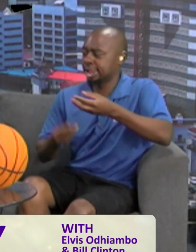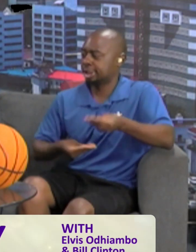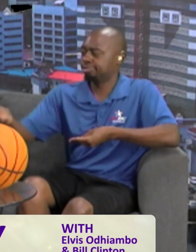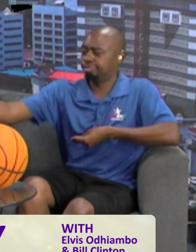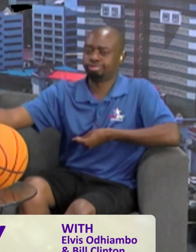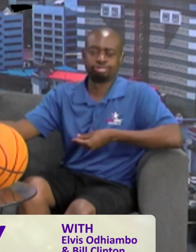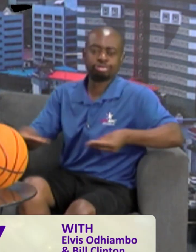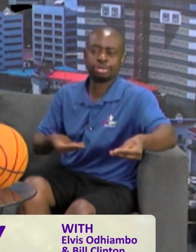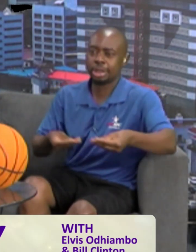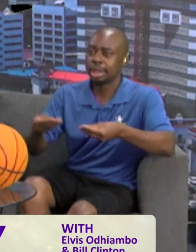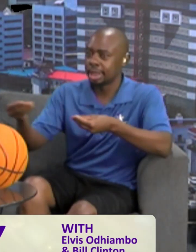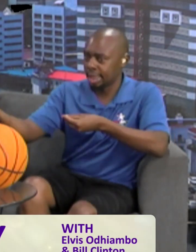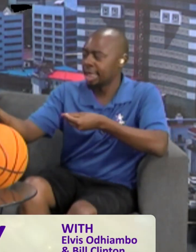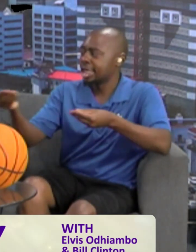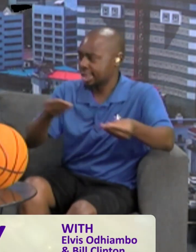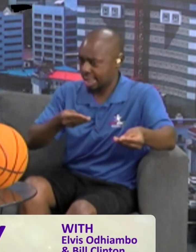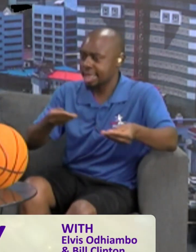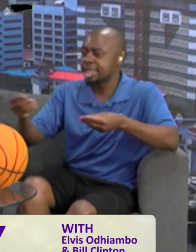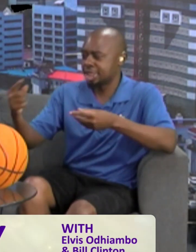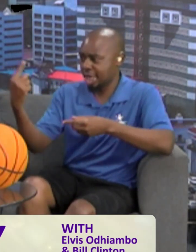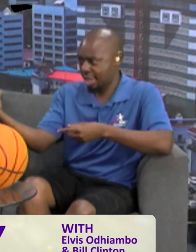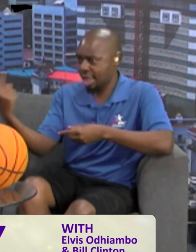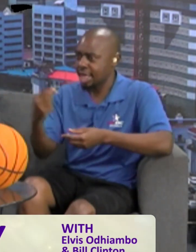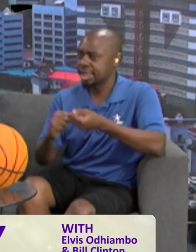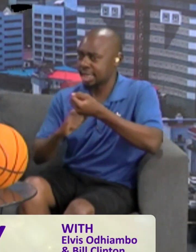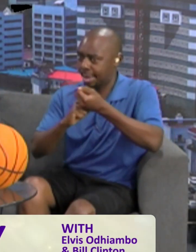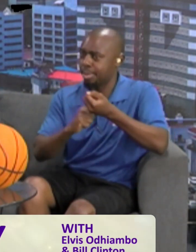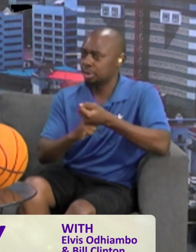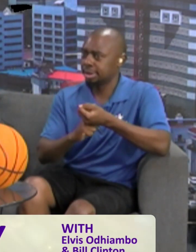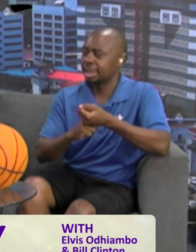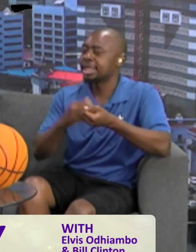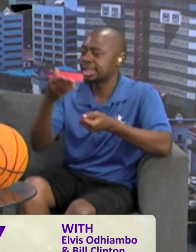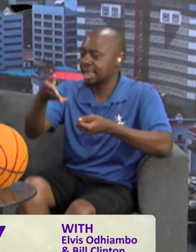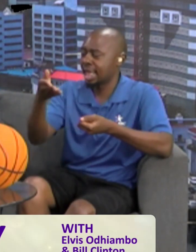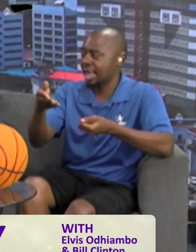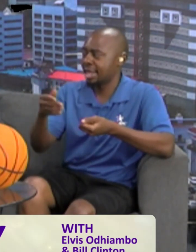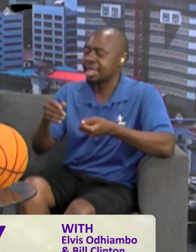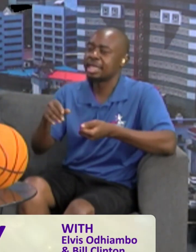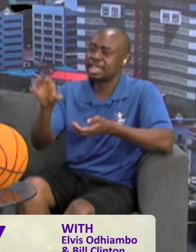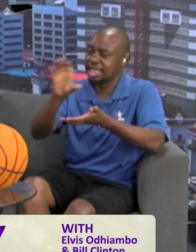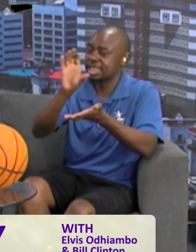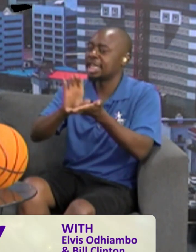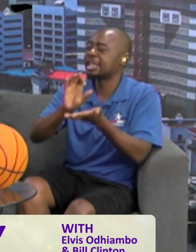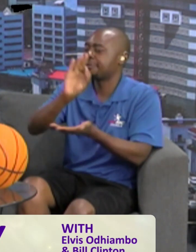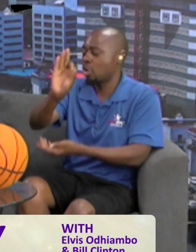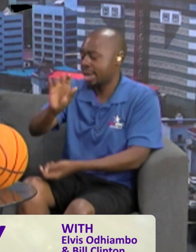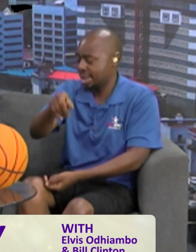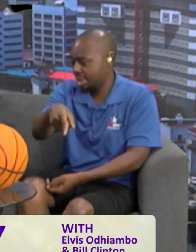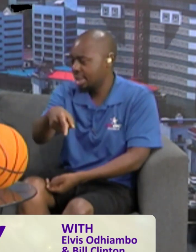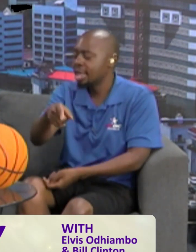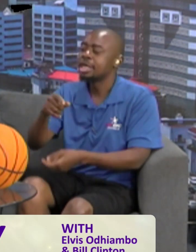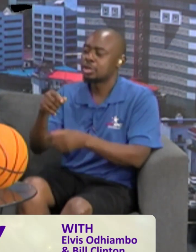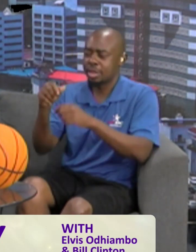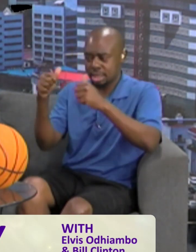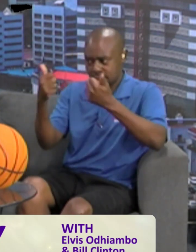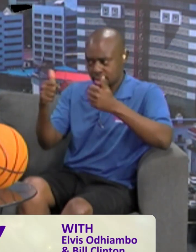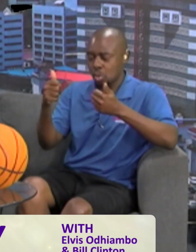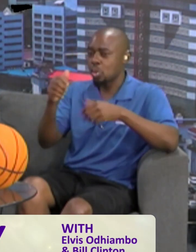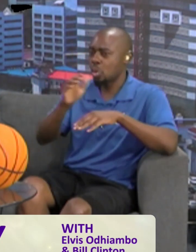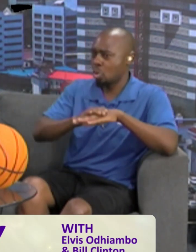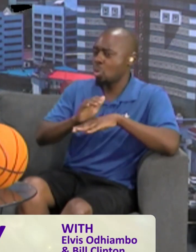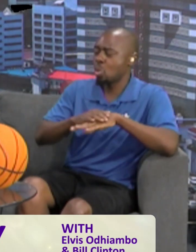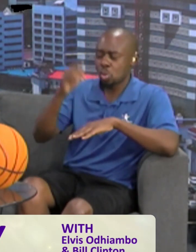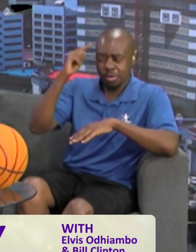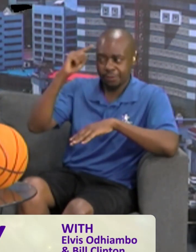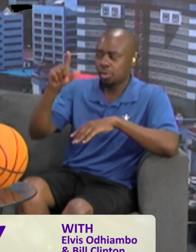believe that is why they are easily assisting one another in the game. And I believe they are the support for each other. And that is the center